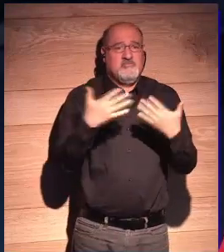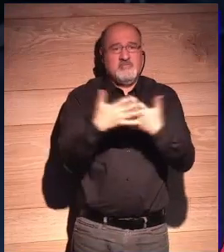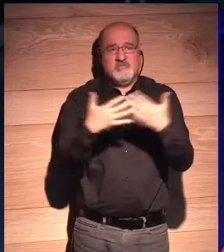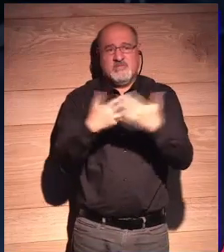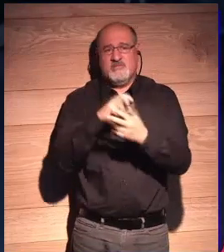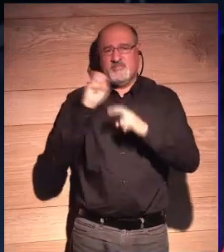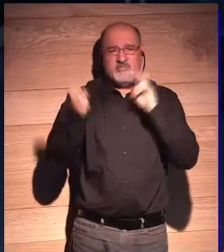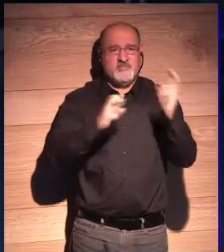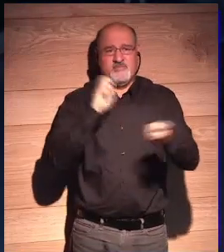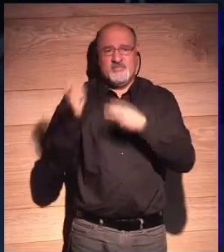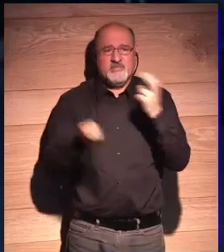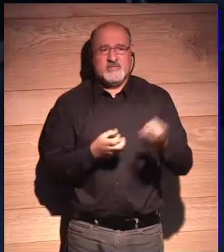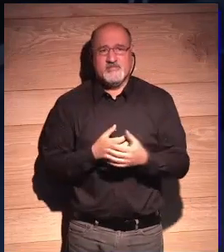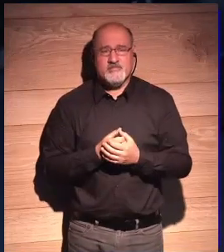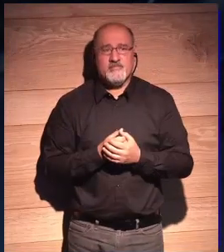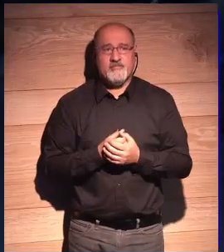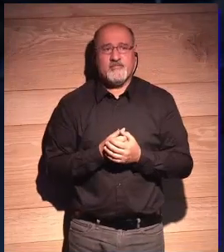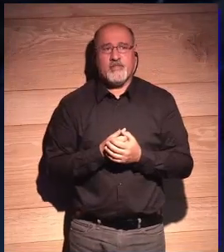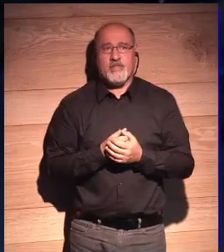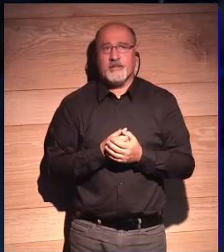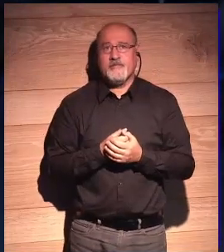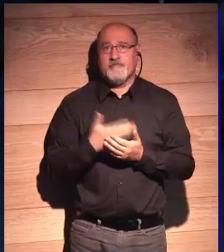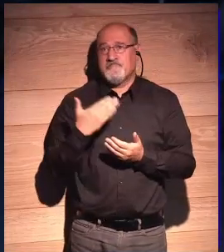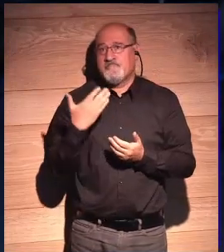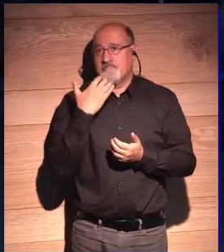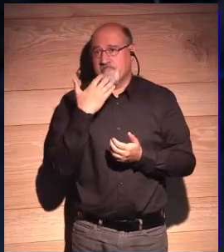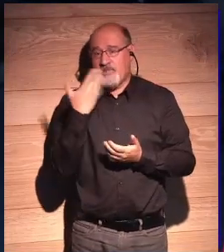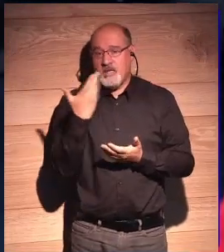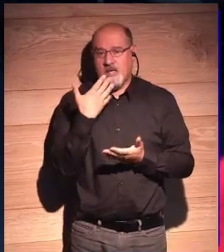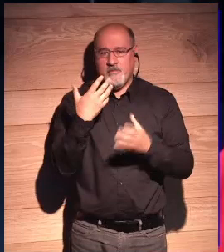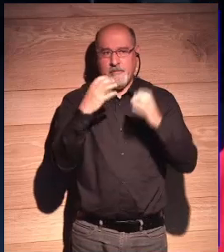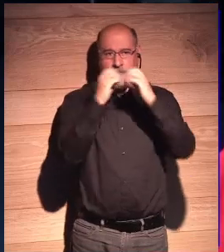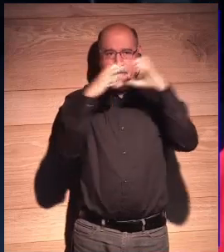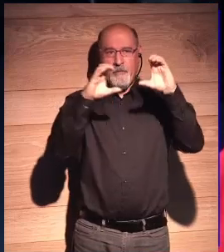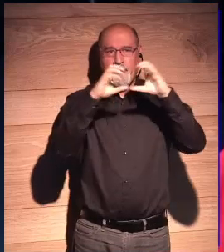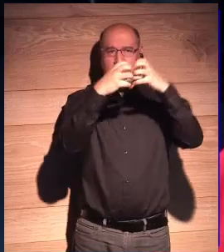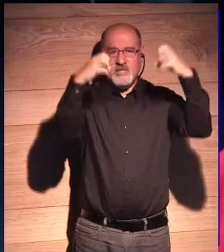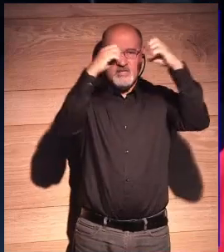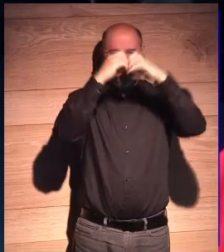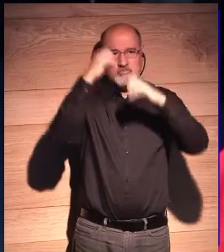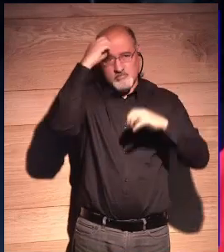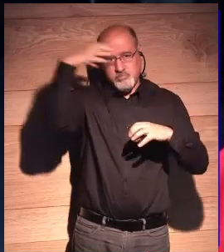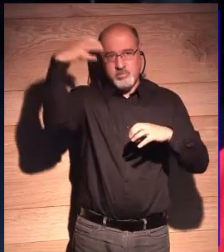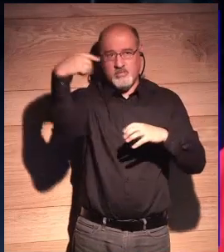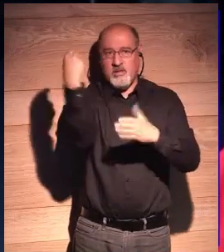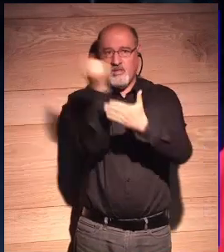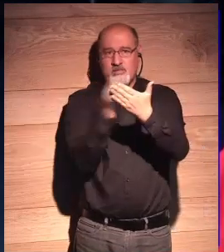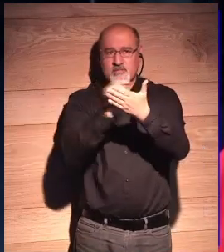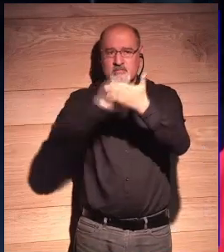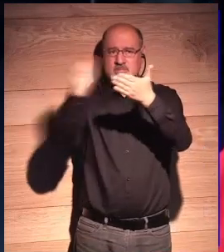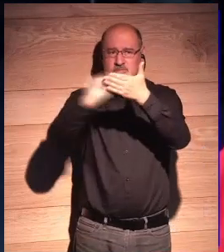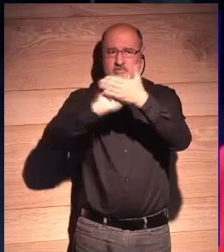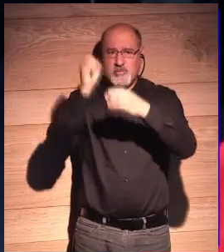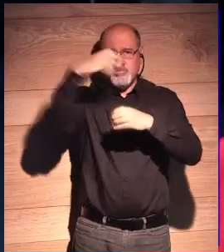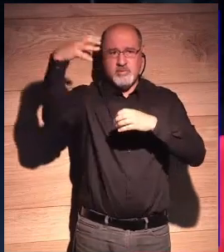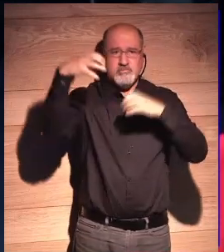every single panel and do, or I'm going to just make it up as I go along, do it. I've done books where I just start with one panel, I have no idea